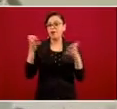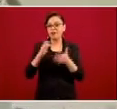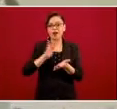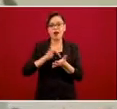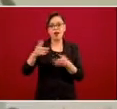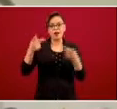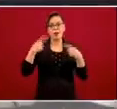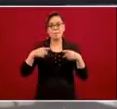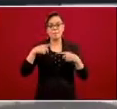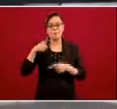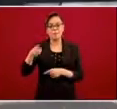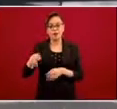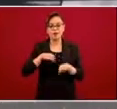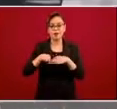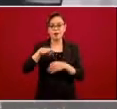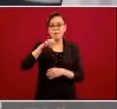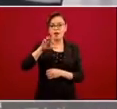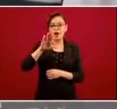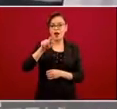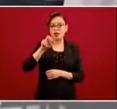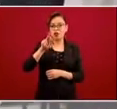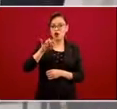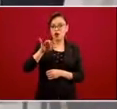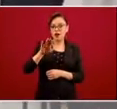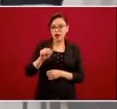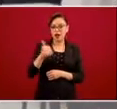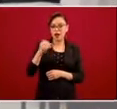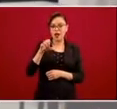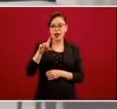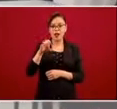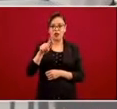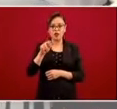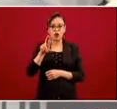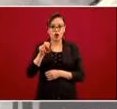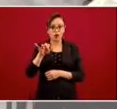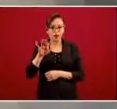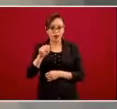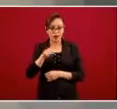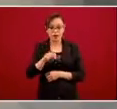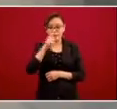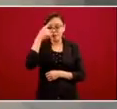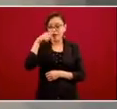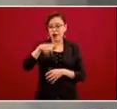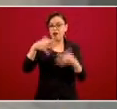course, is done with the help of